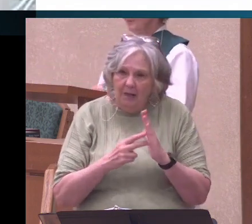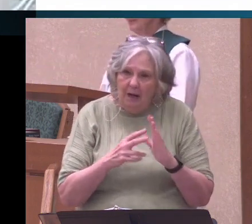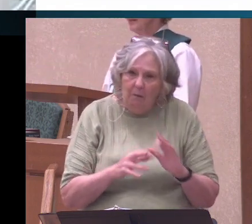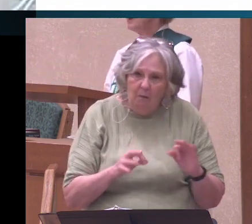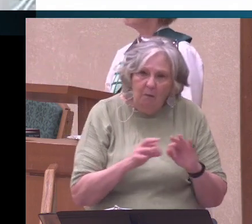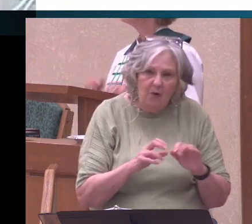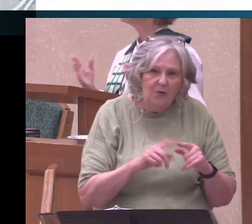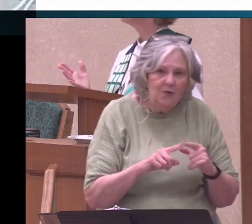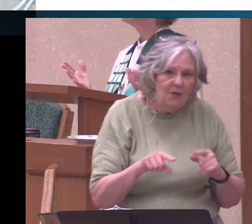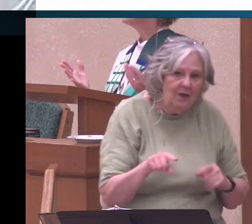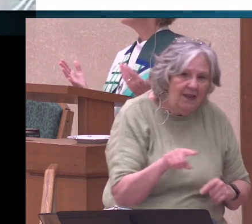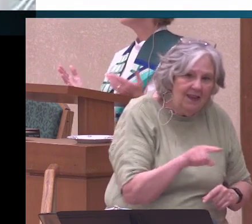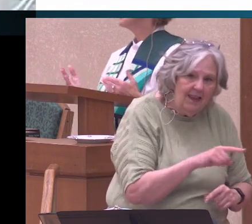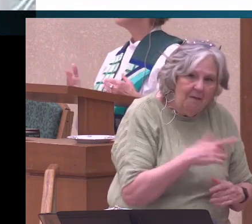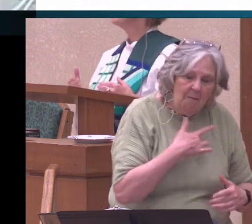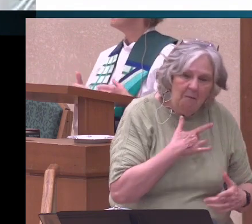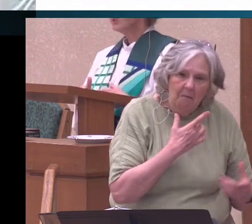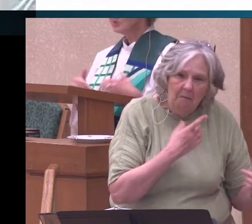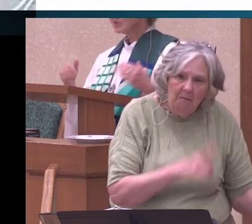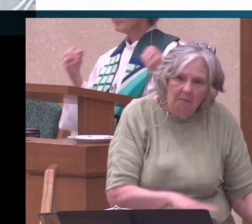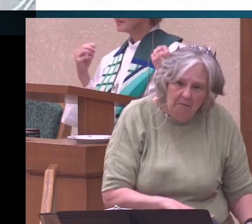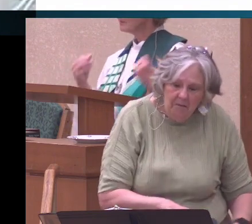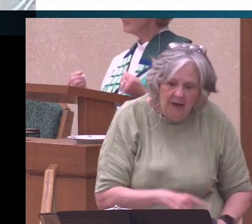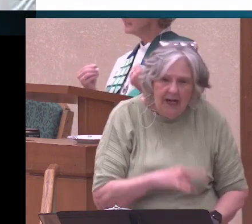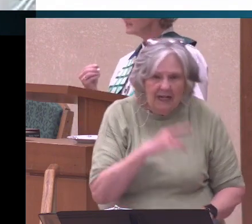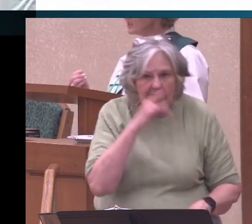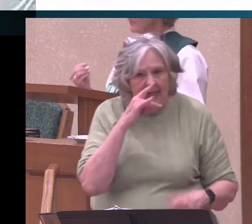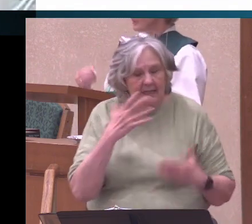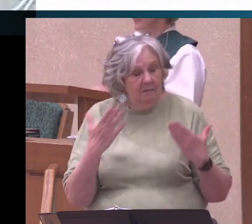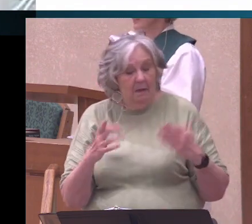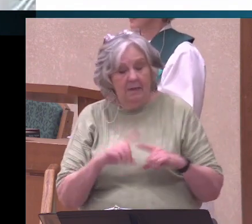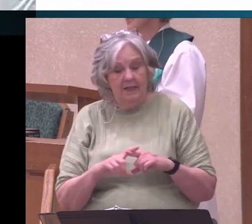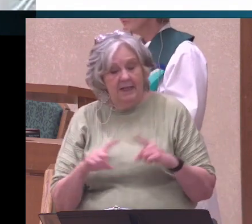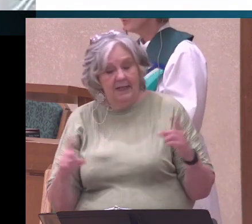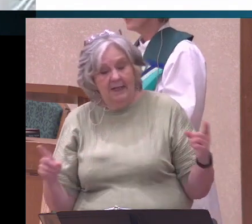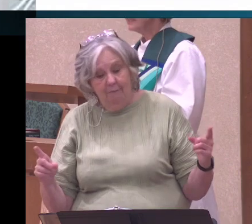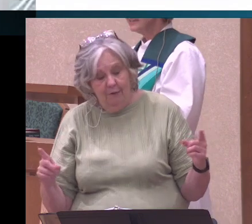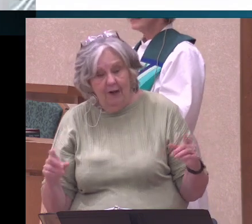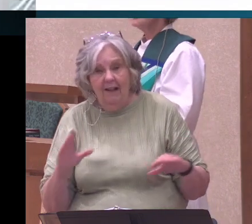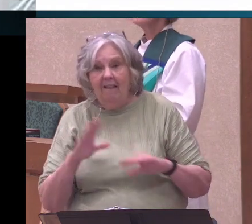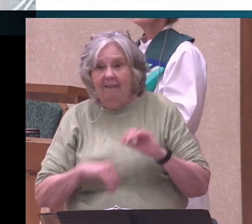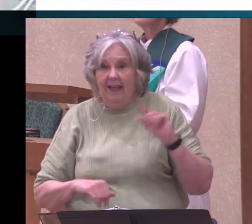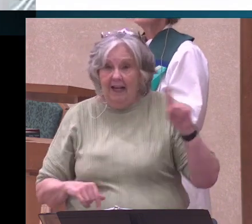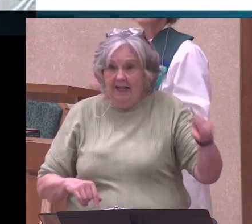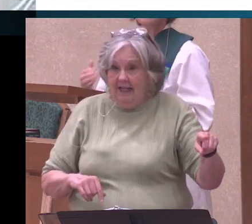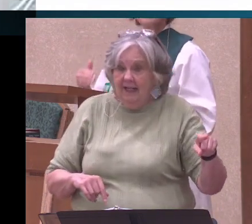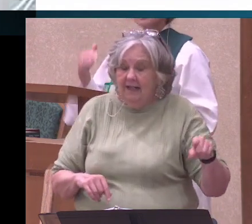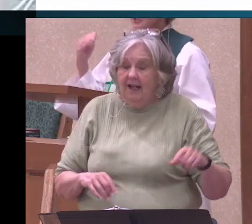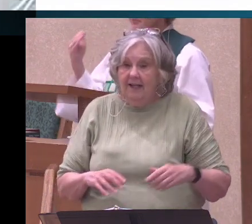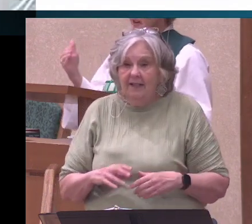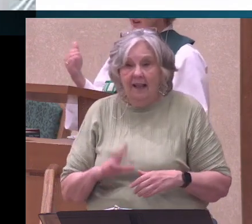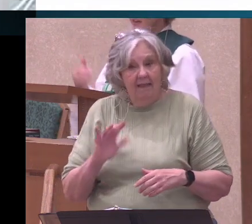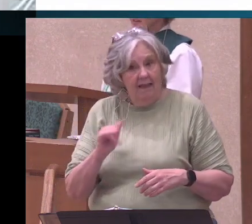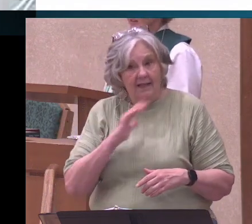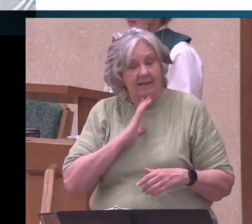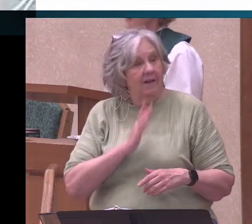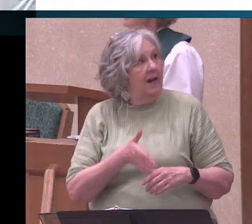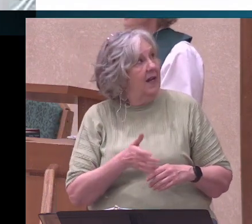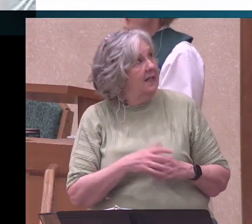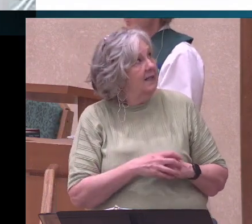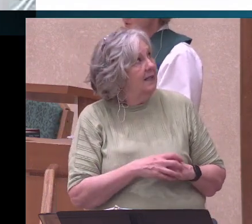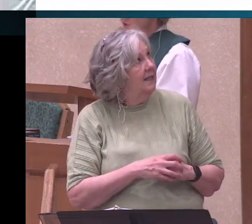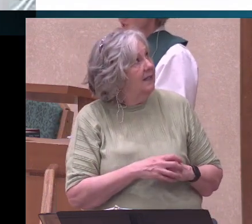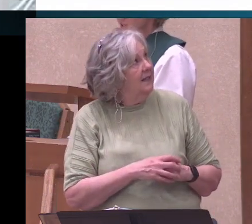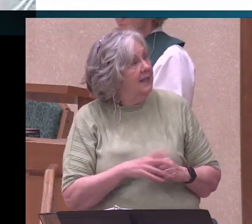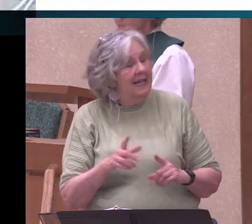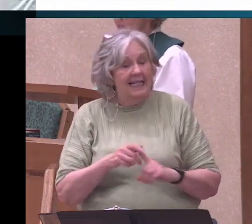them. Those kids that he invited might do something completely different than he does, and that's just fine.